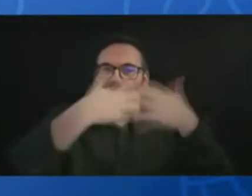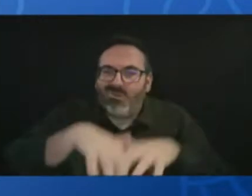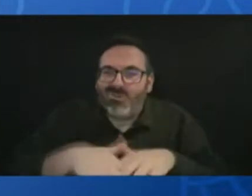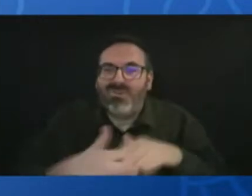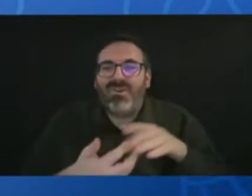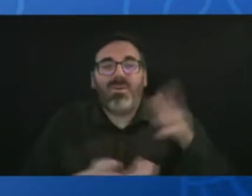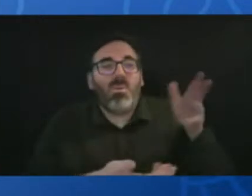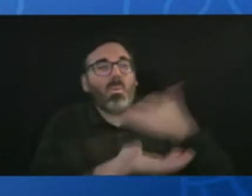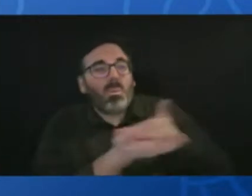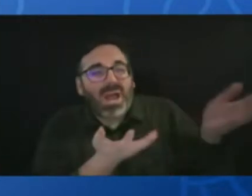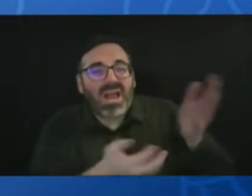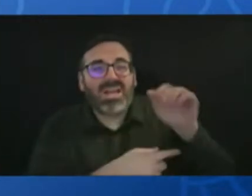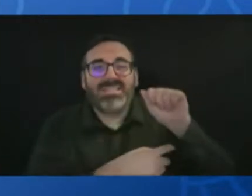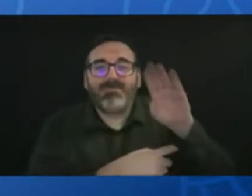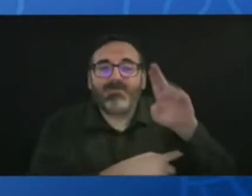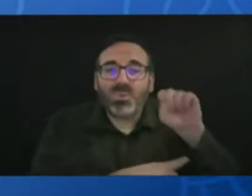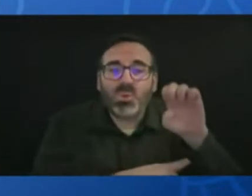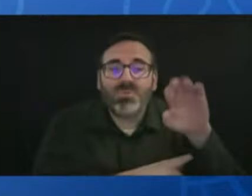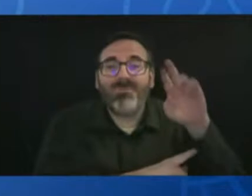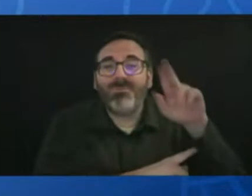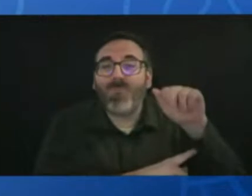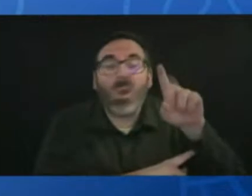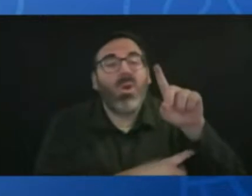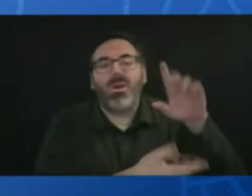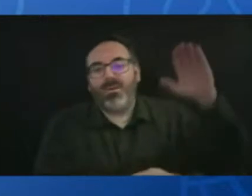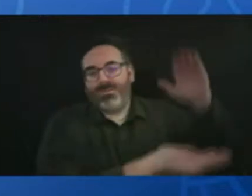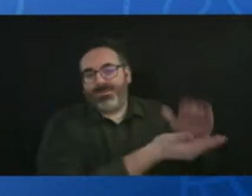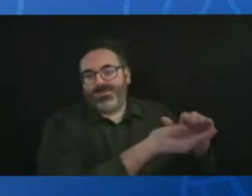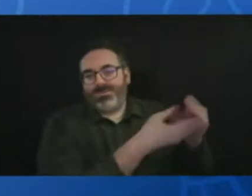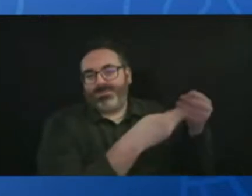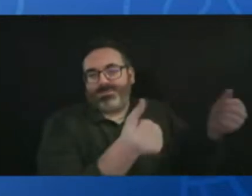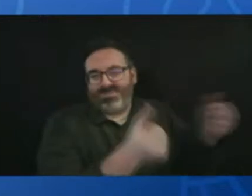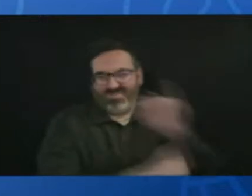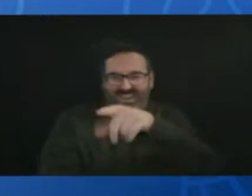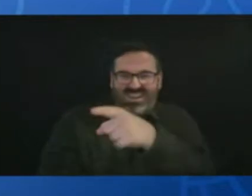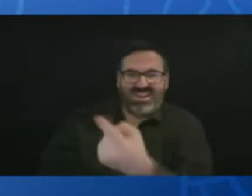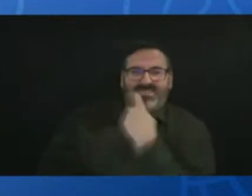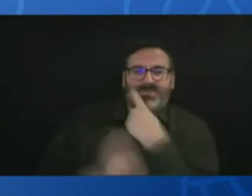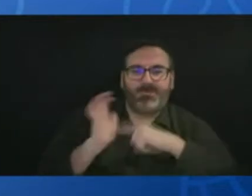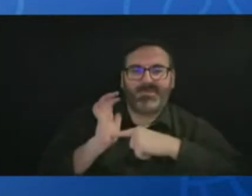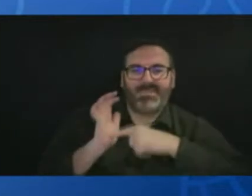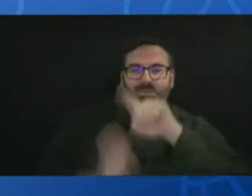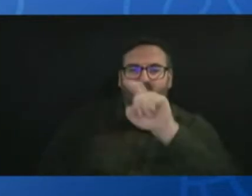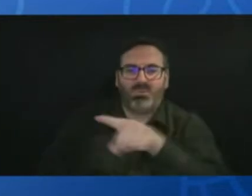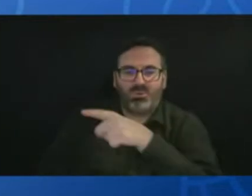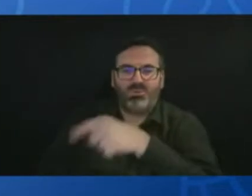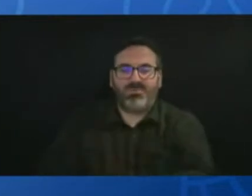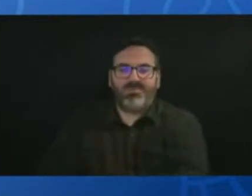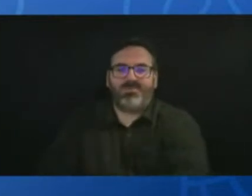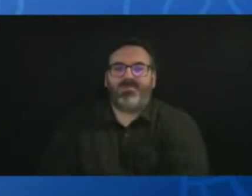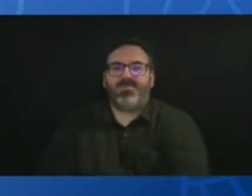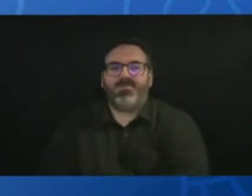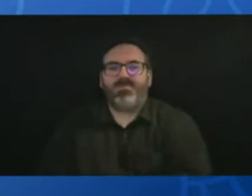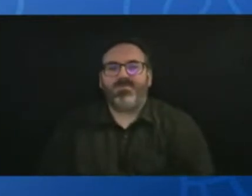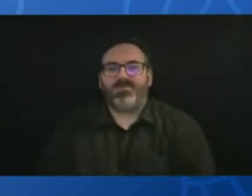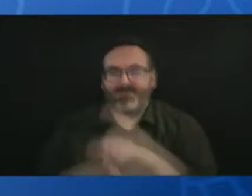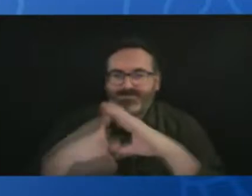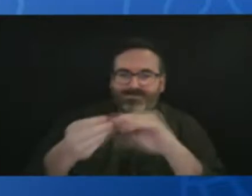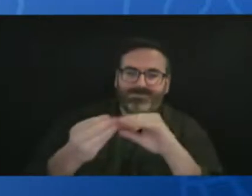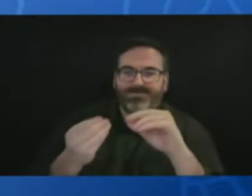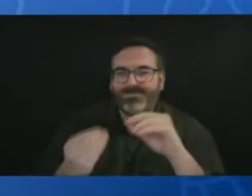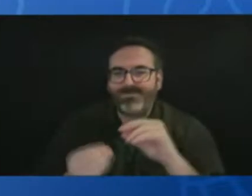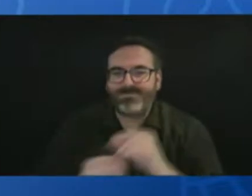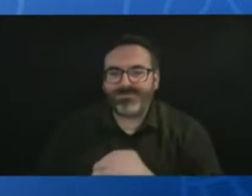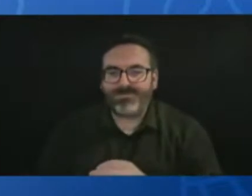your question, you said in a little bit of a snarky manner, sometimes I'm snarky as well, that was like what was said is